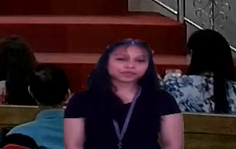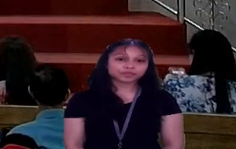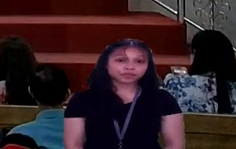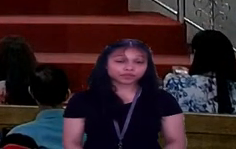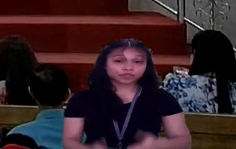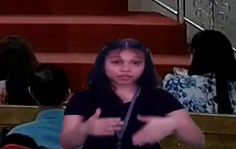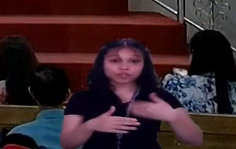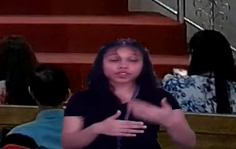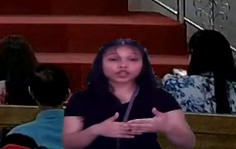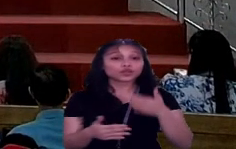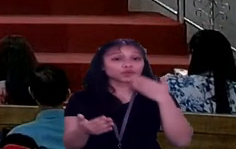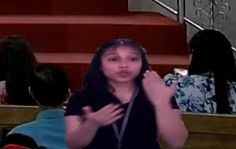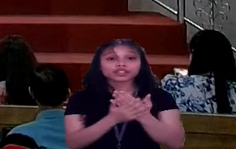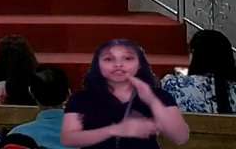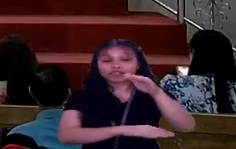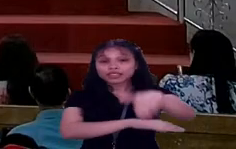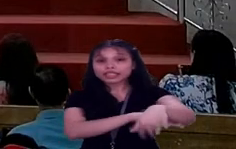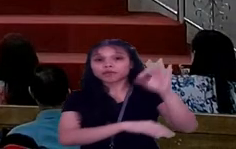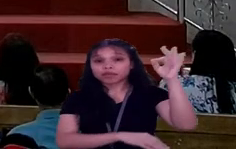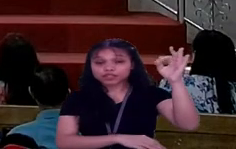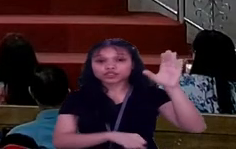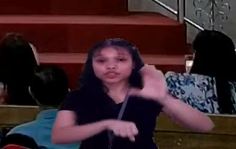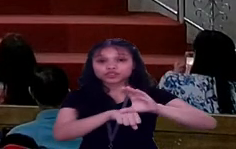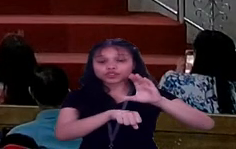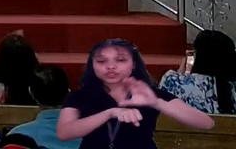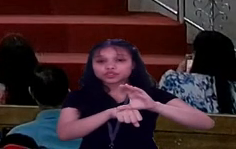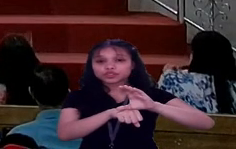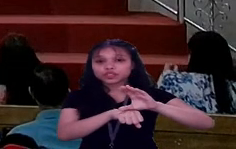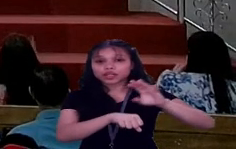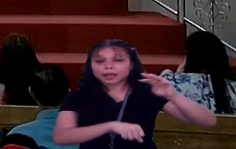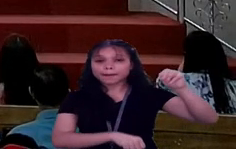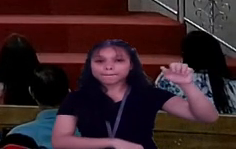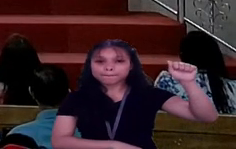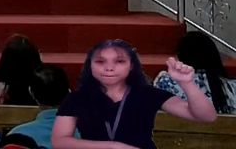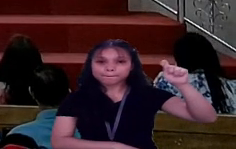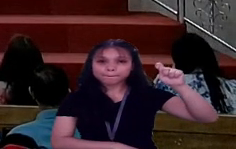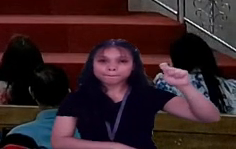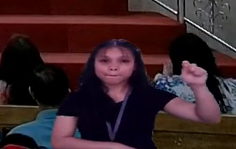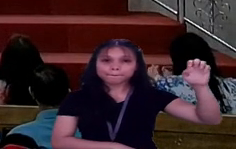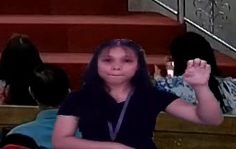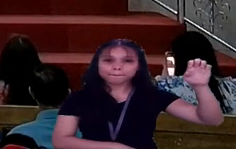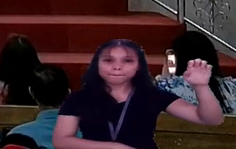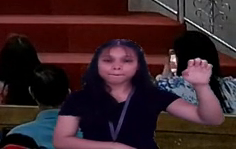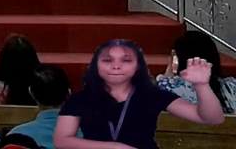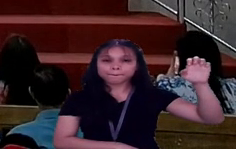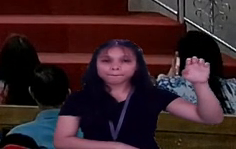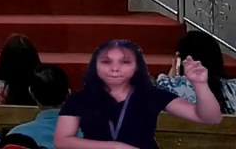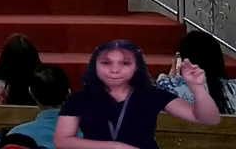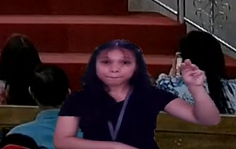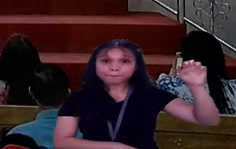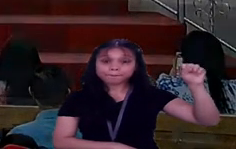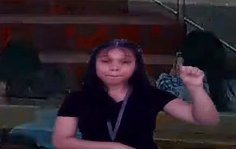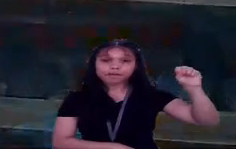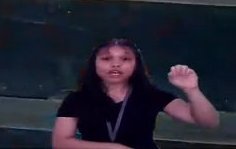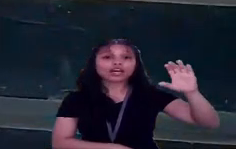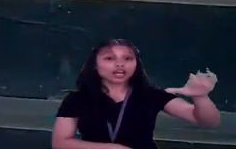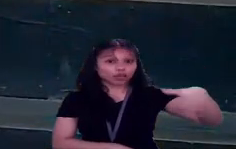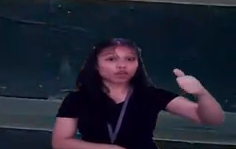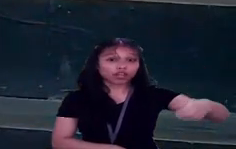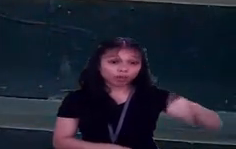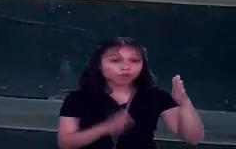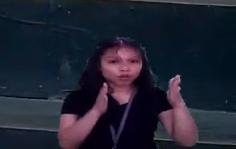So, good evening, churches and pastors. I am Brother Matthew Suponstrim, a Cambodian with my wife, Mary Chin, a